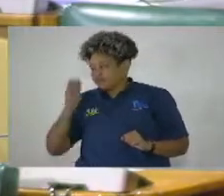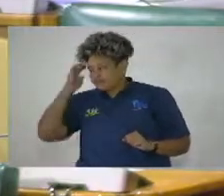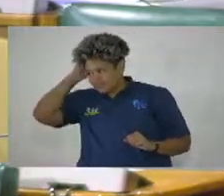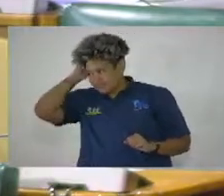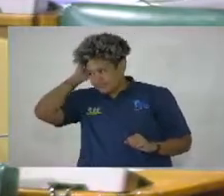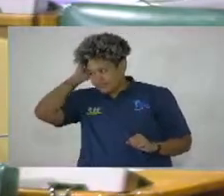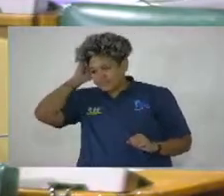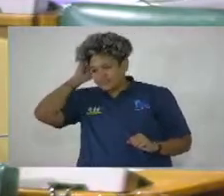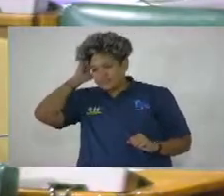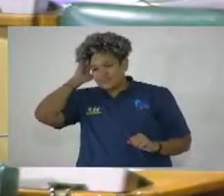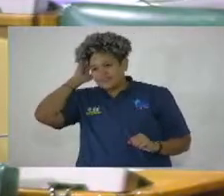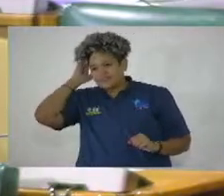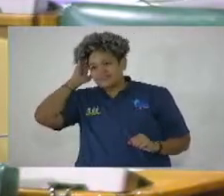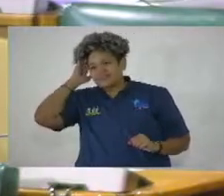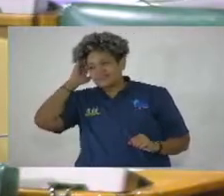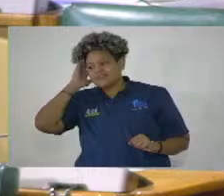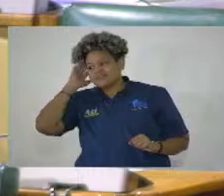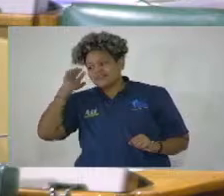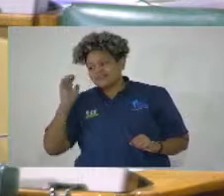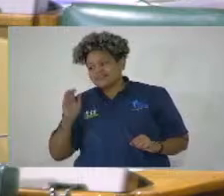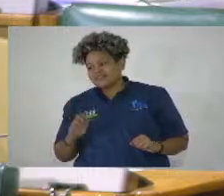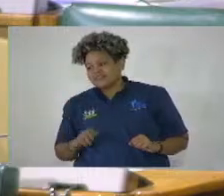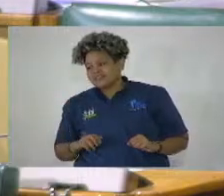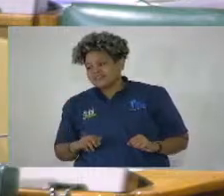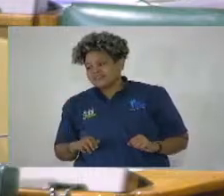I want you to understand something, Mr. Speaker.